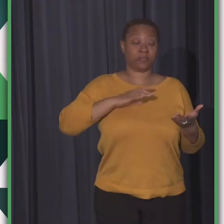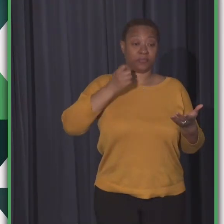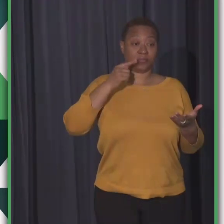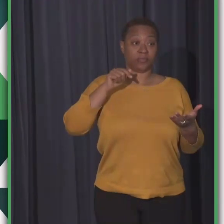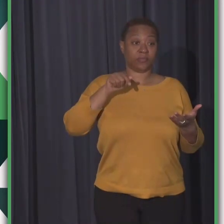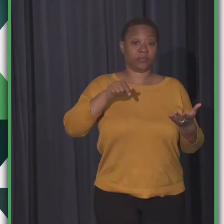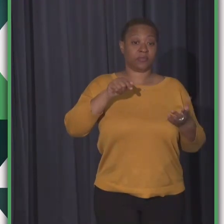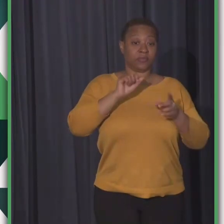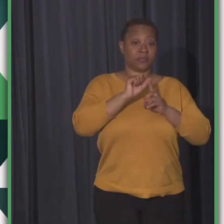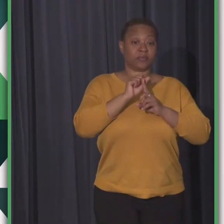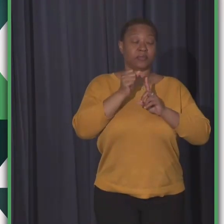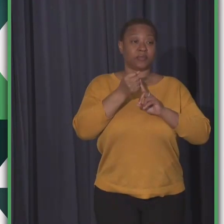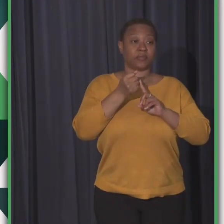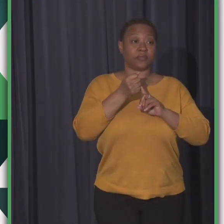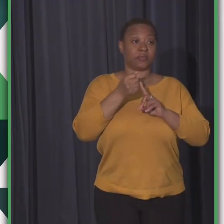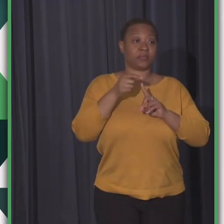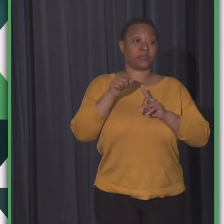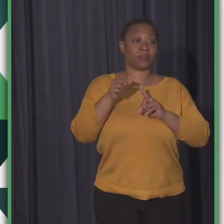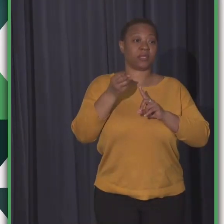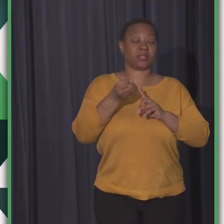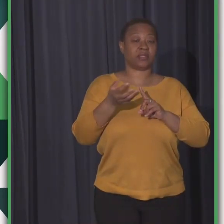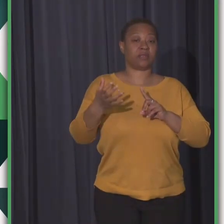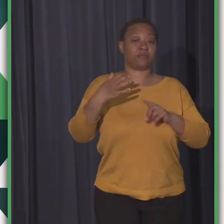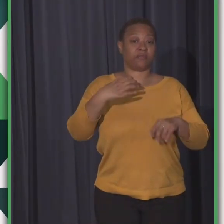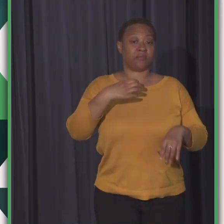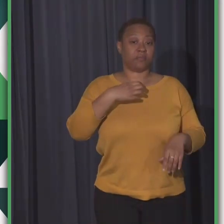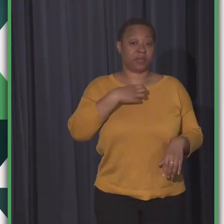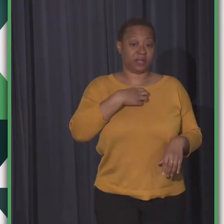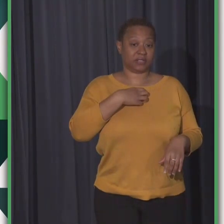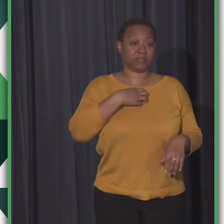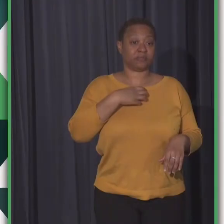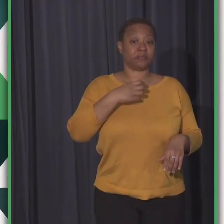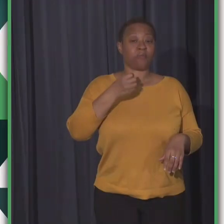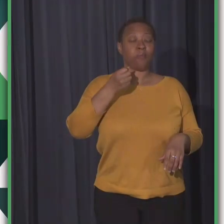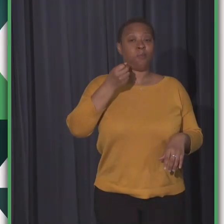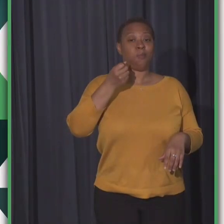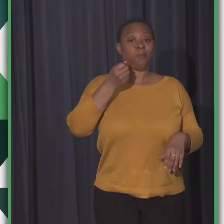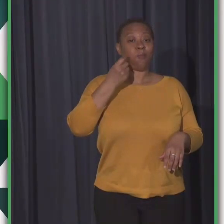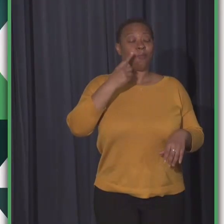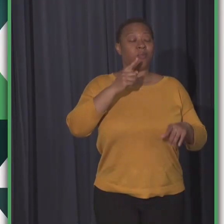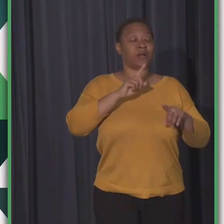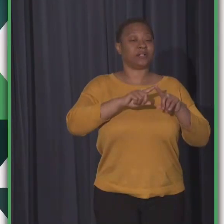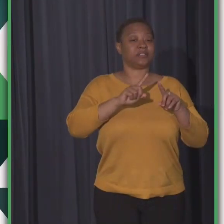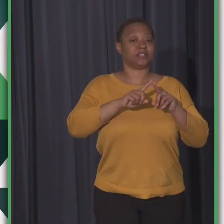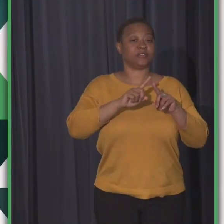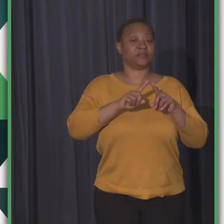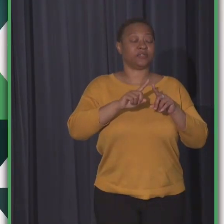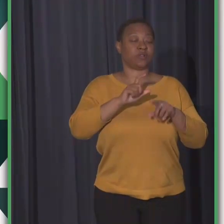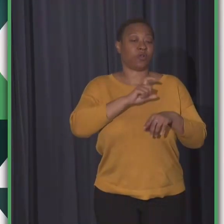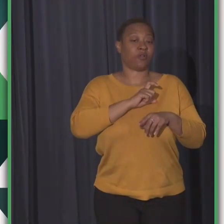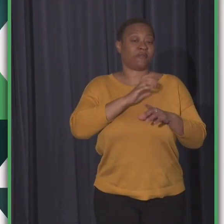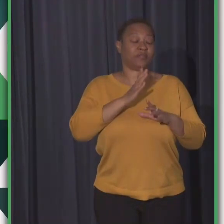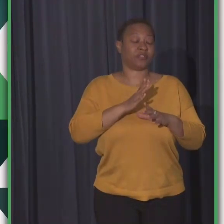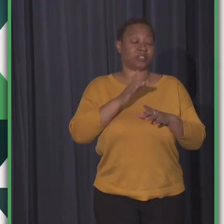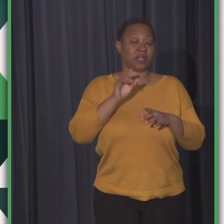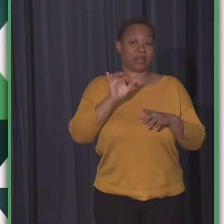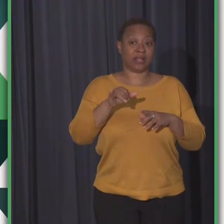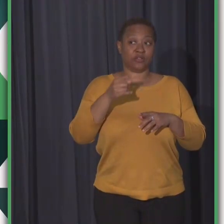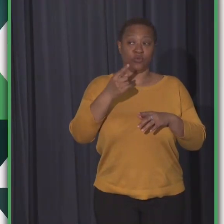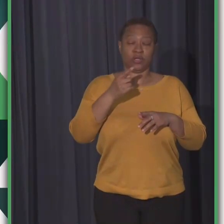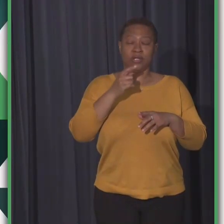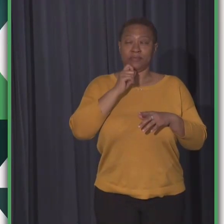that this matter has been the subject of several complaints to various offices of the city. I believe this is the one, I'm not